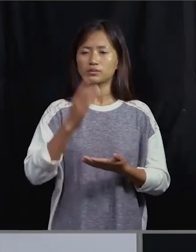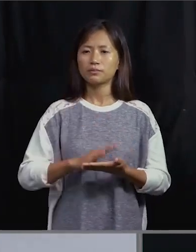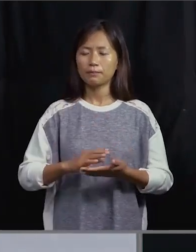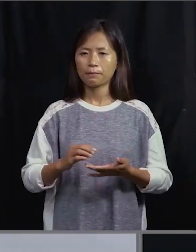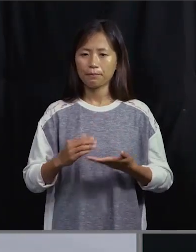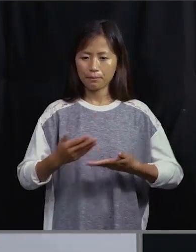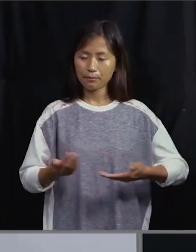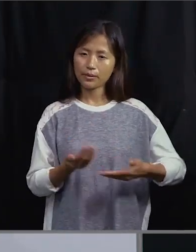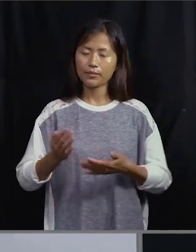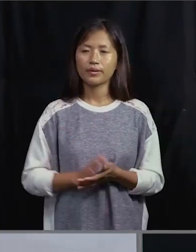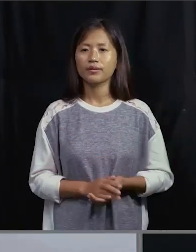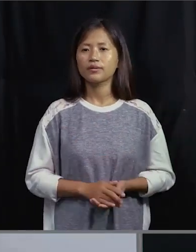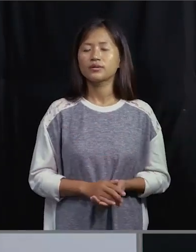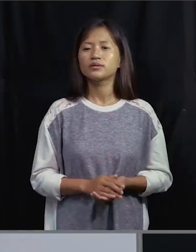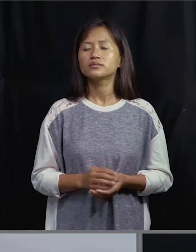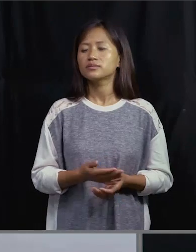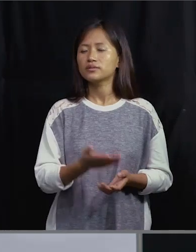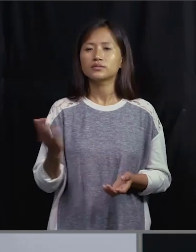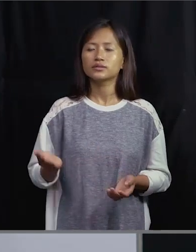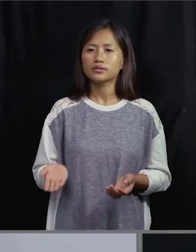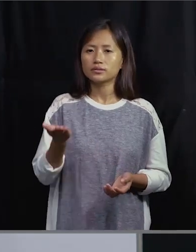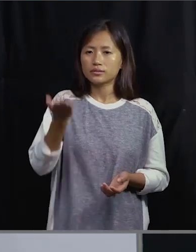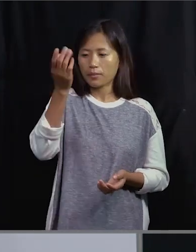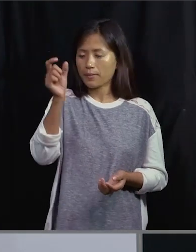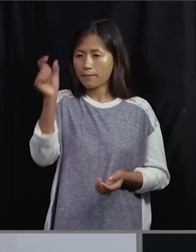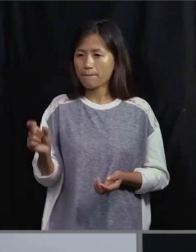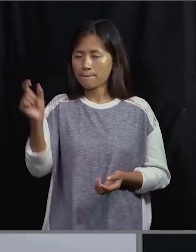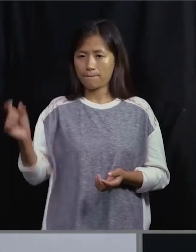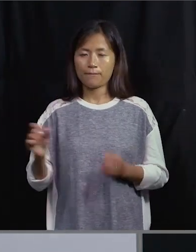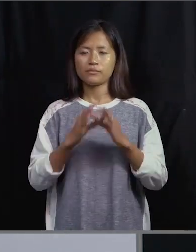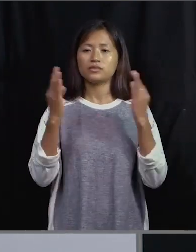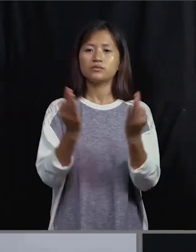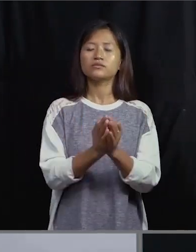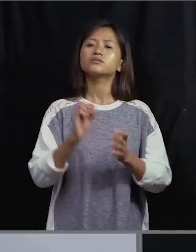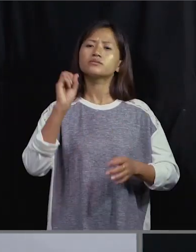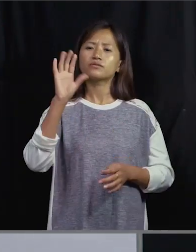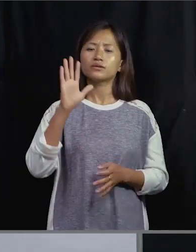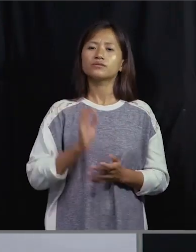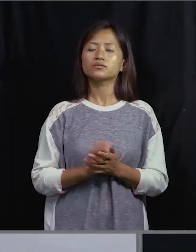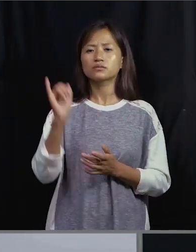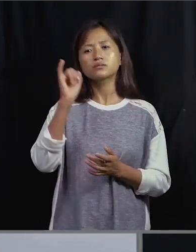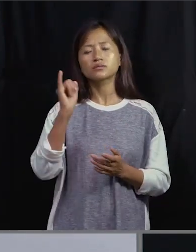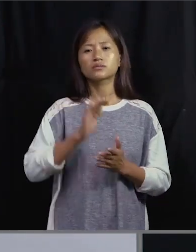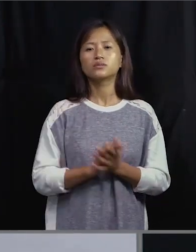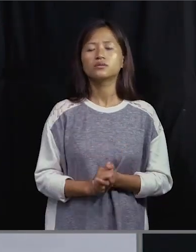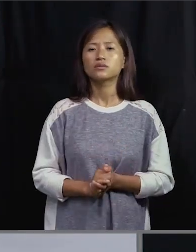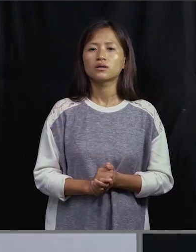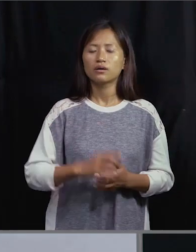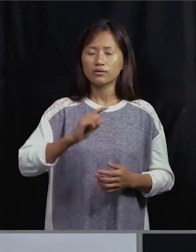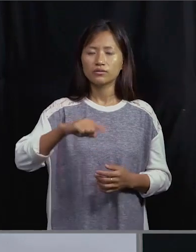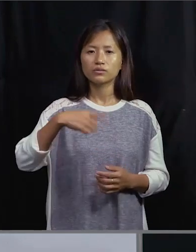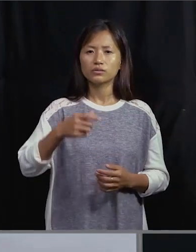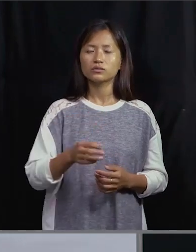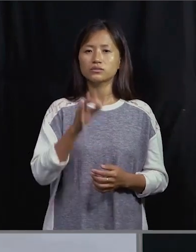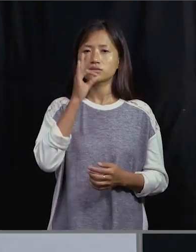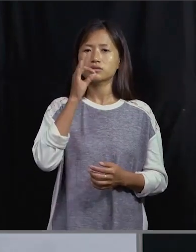because, you know, there is an increase in the number of members in your family. Now it has become 5, it has become 6. So everybody wants to drink